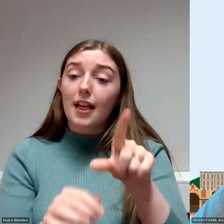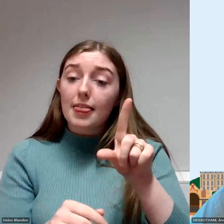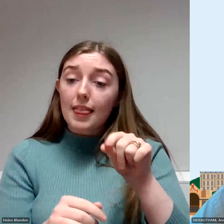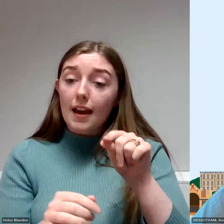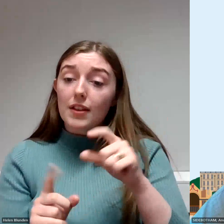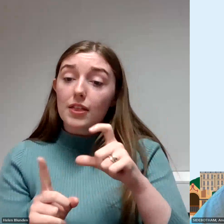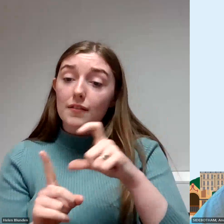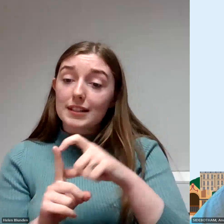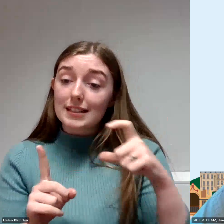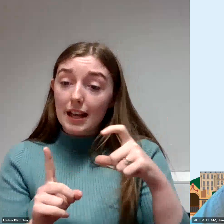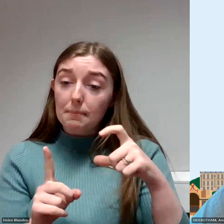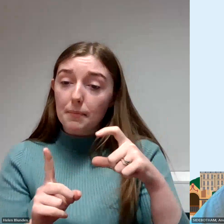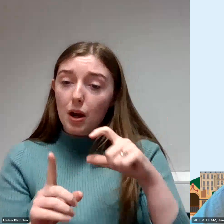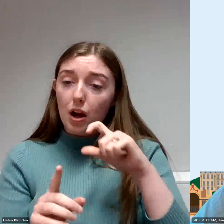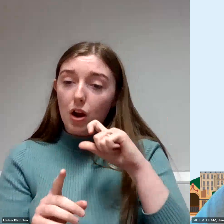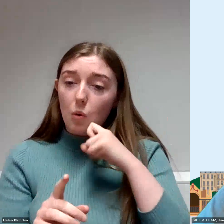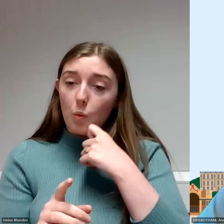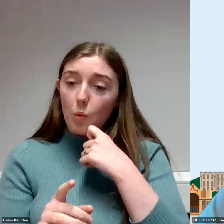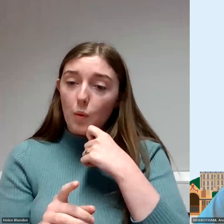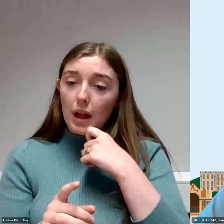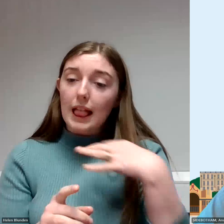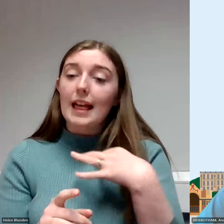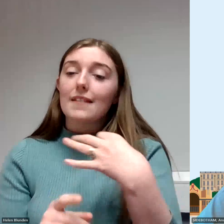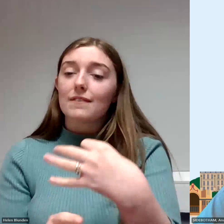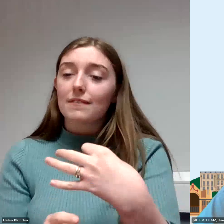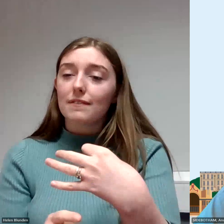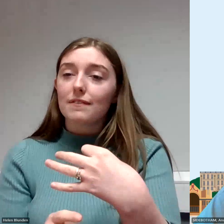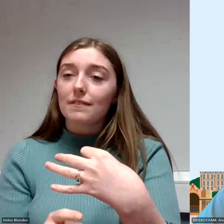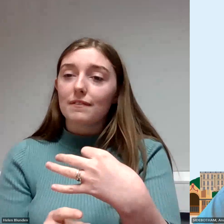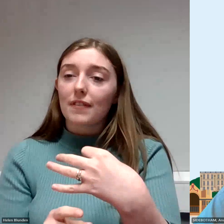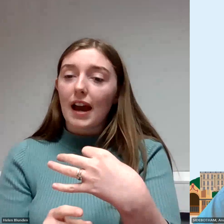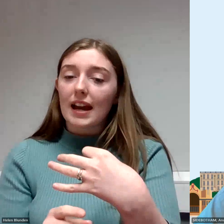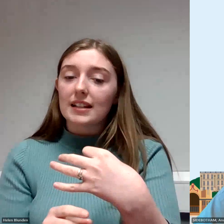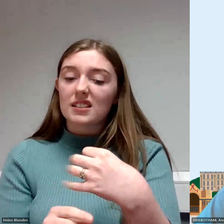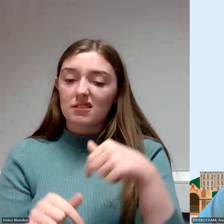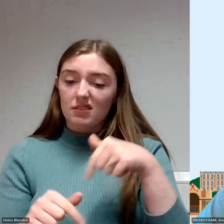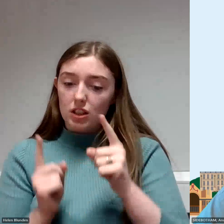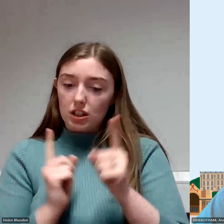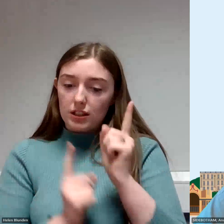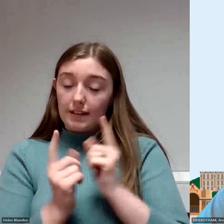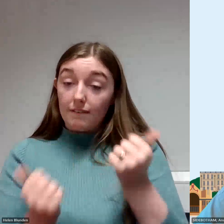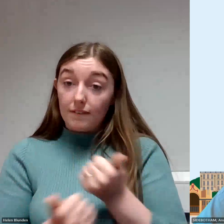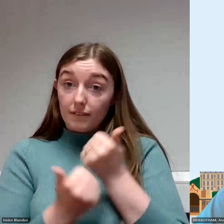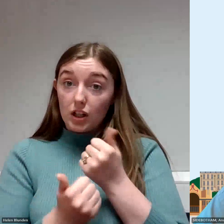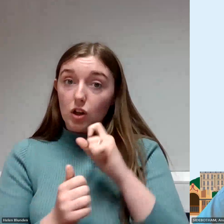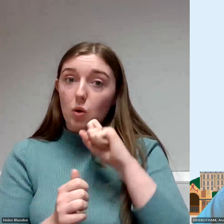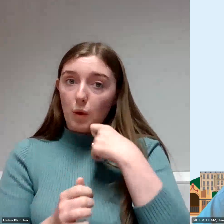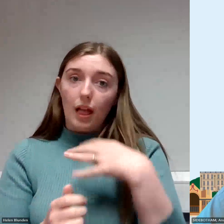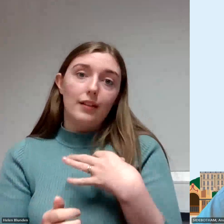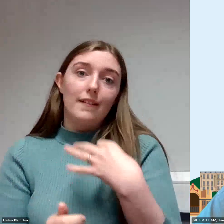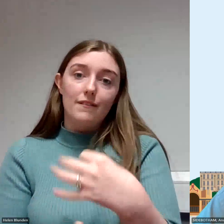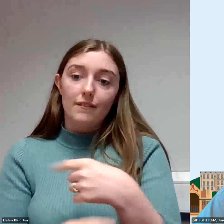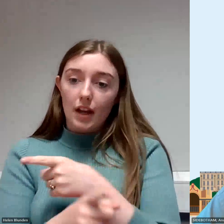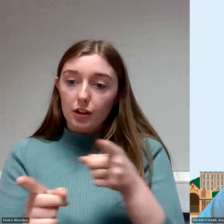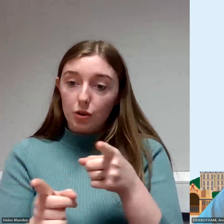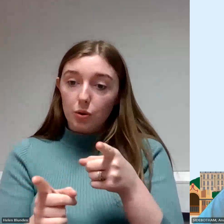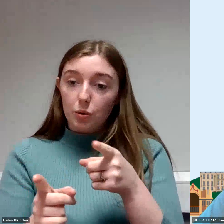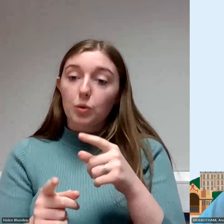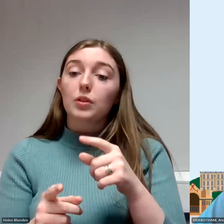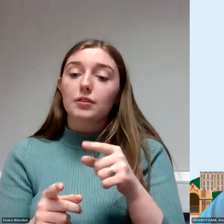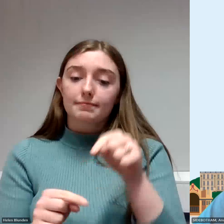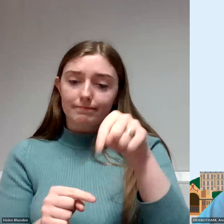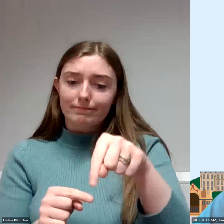out an invite for that almost immediately after this session, and that's going to be on GP access. So